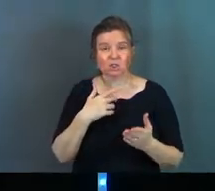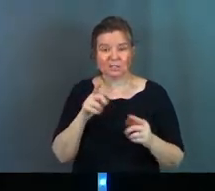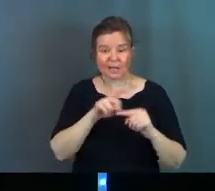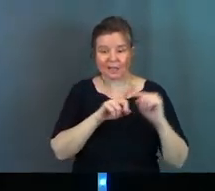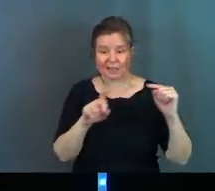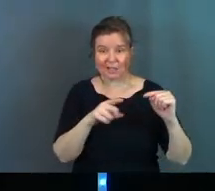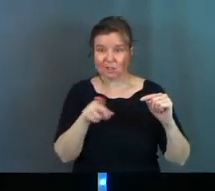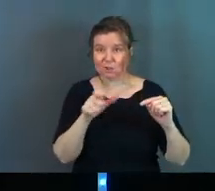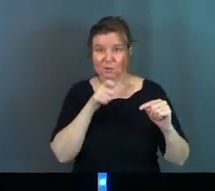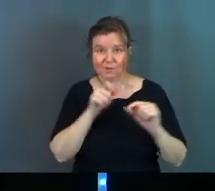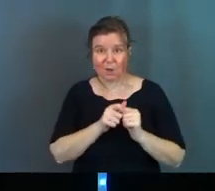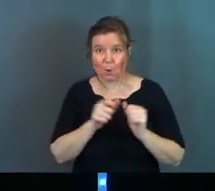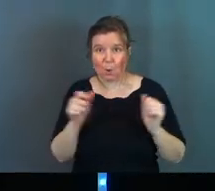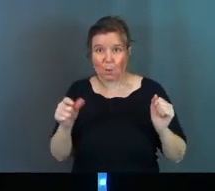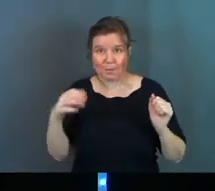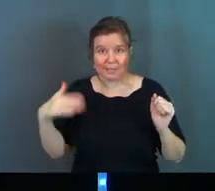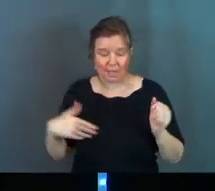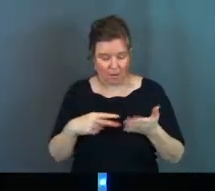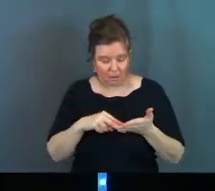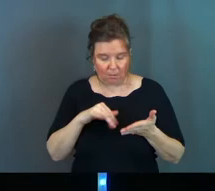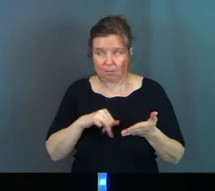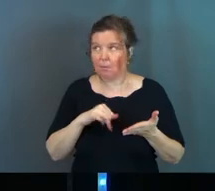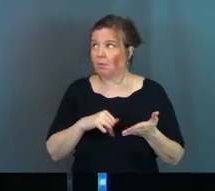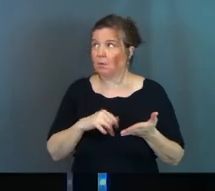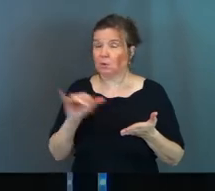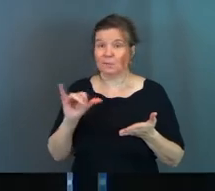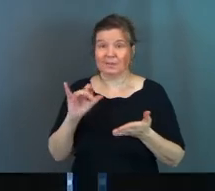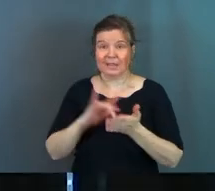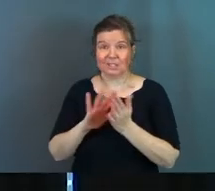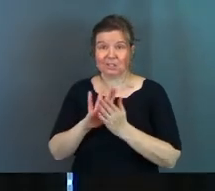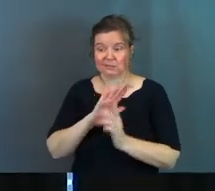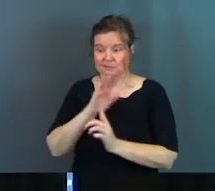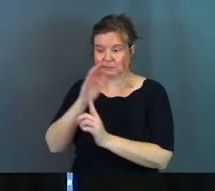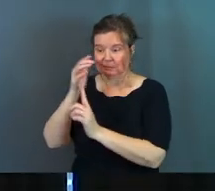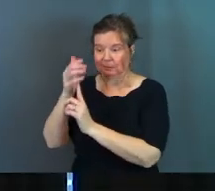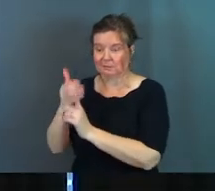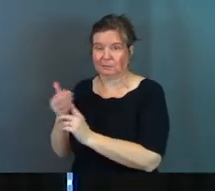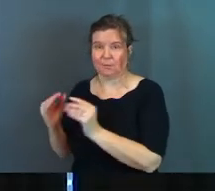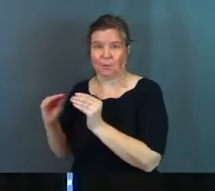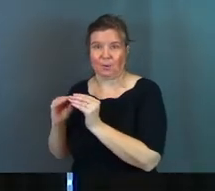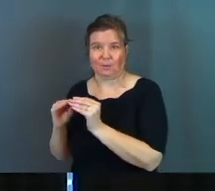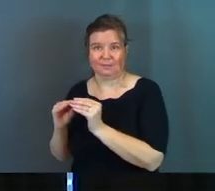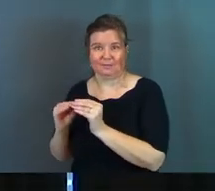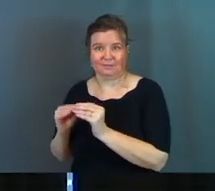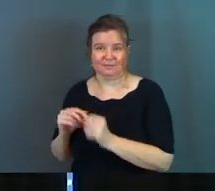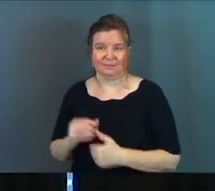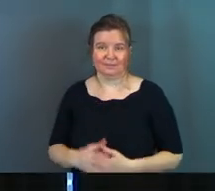closet, Josh, that you've not opened up to me yet, and you could be like Jesus over here.